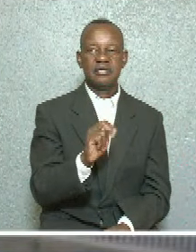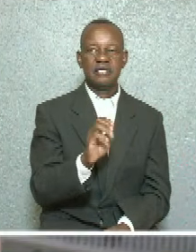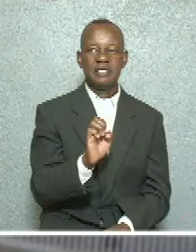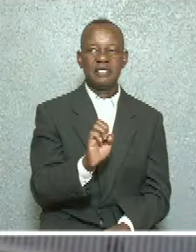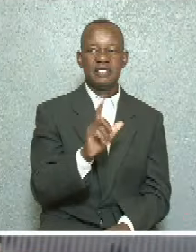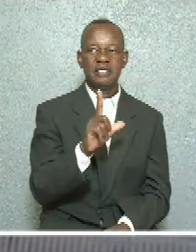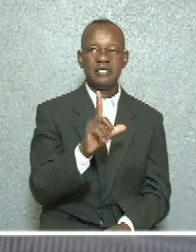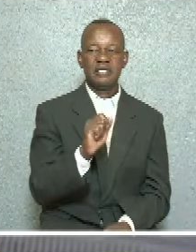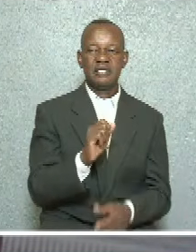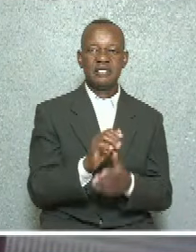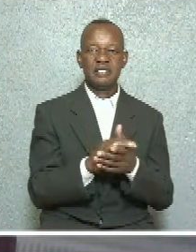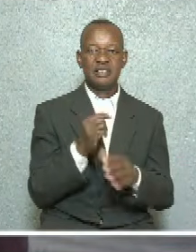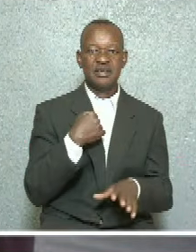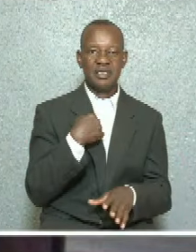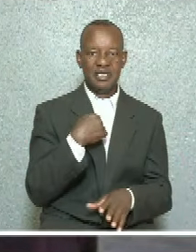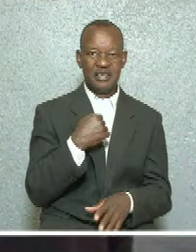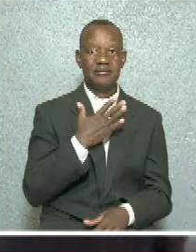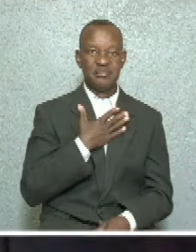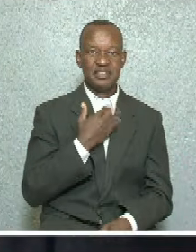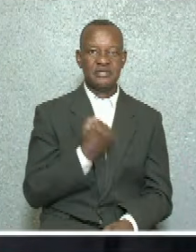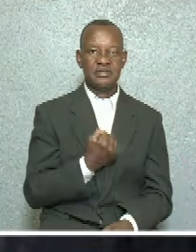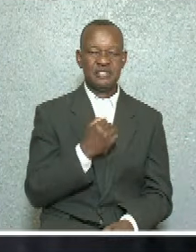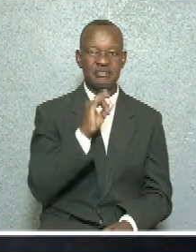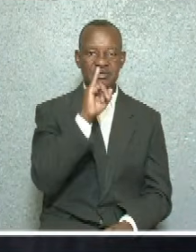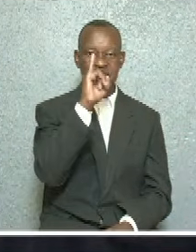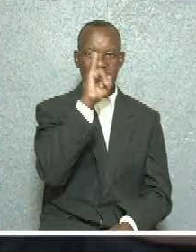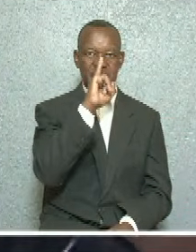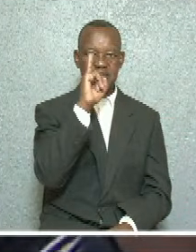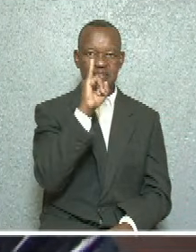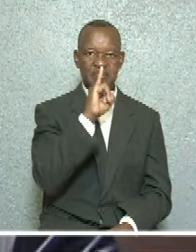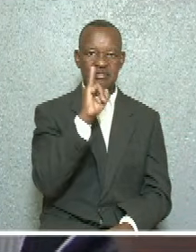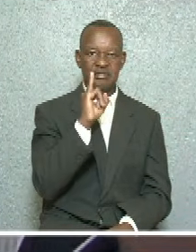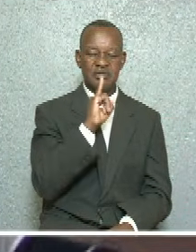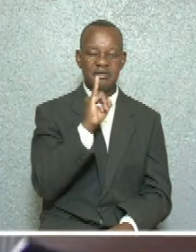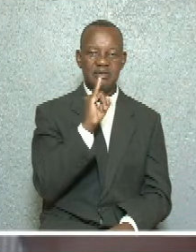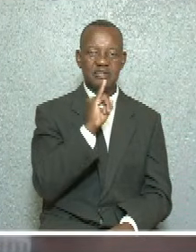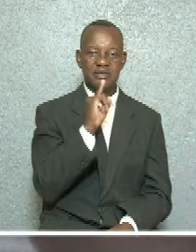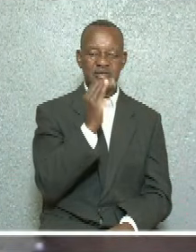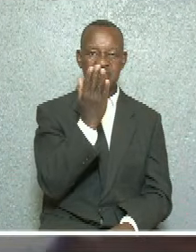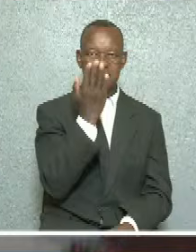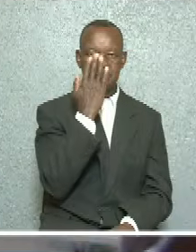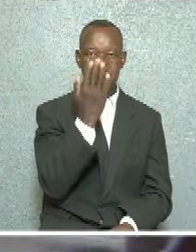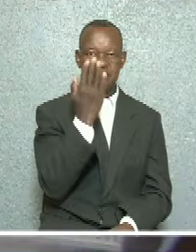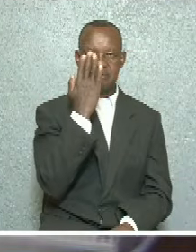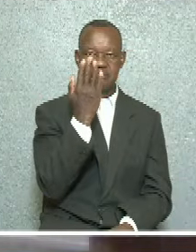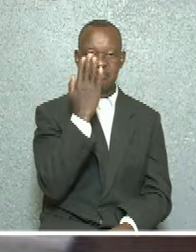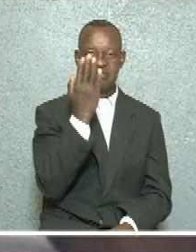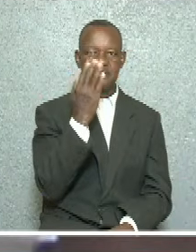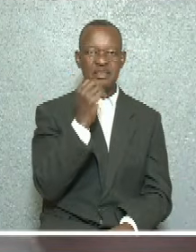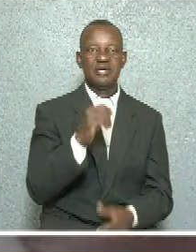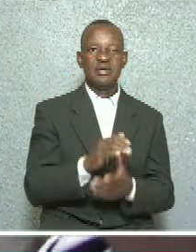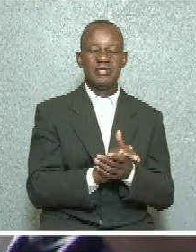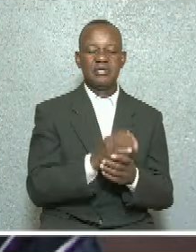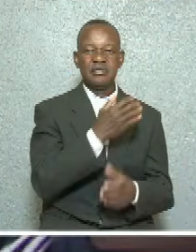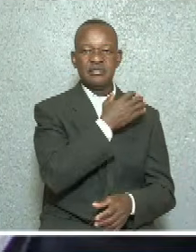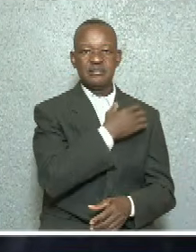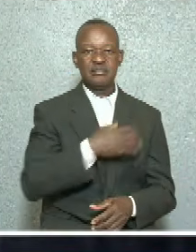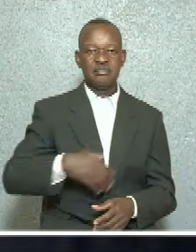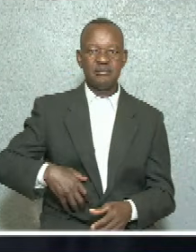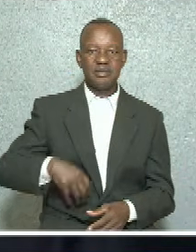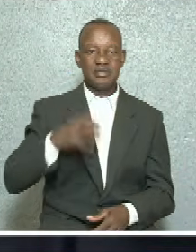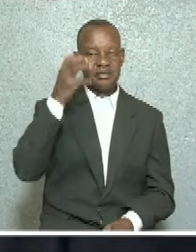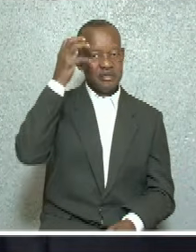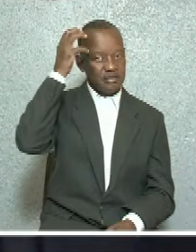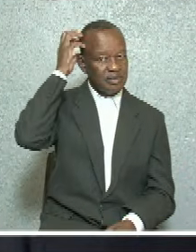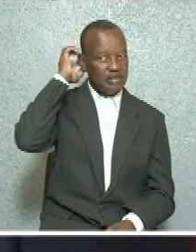late founding president. He's Dr. Sam Safishuna Nujoma. So I just had to